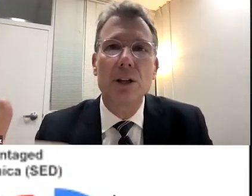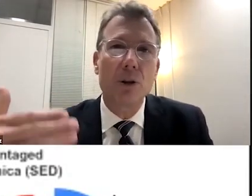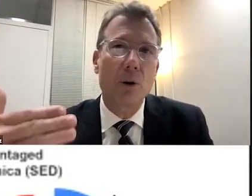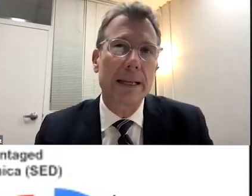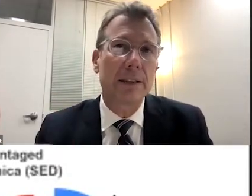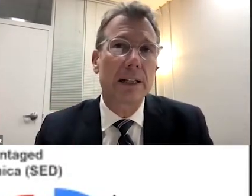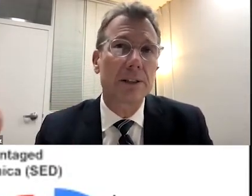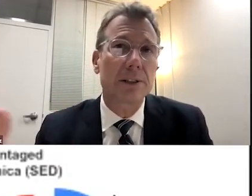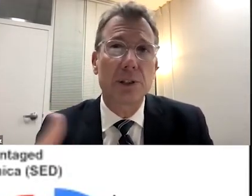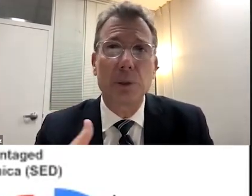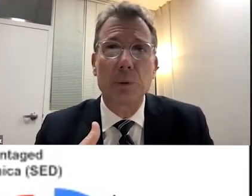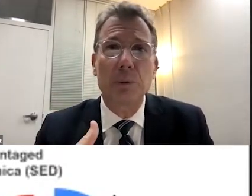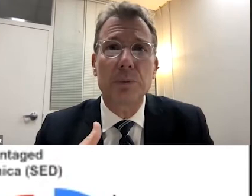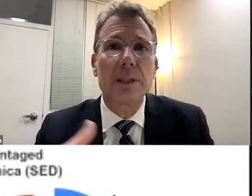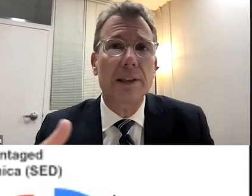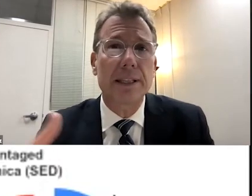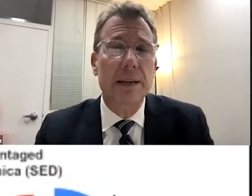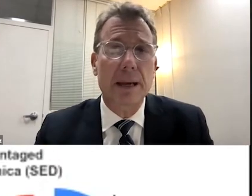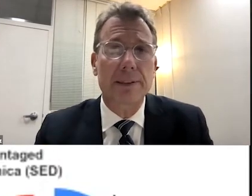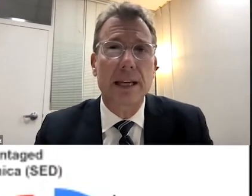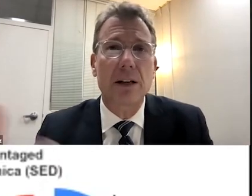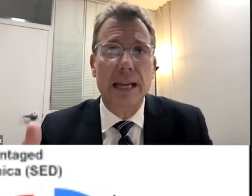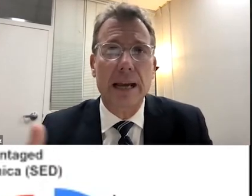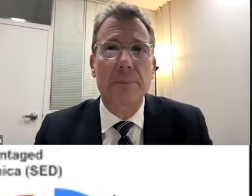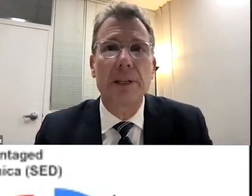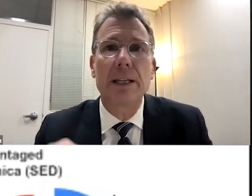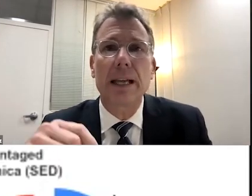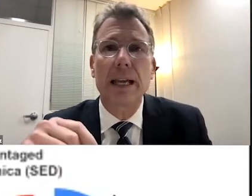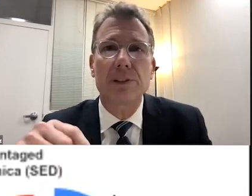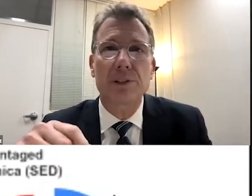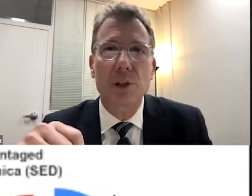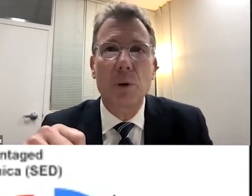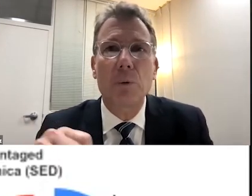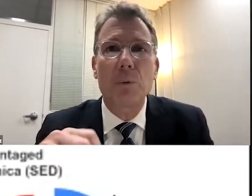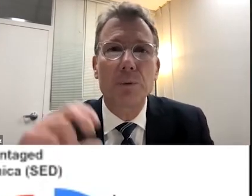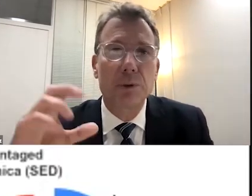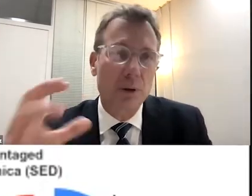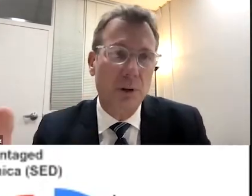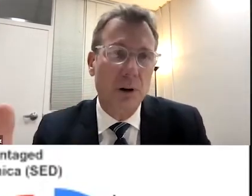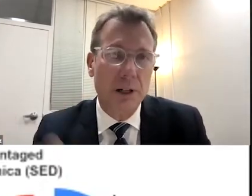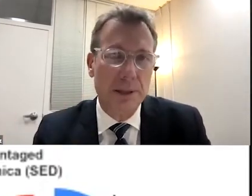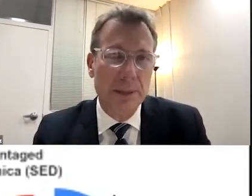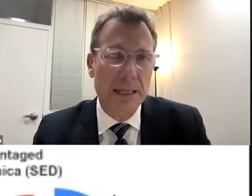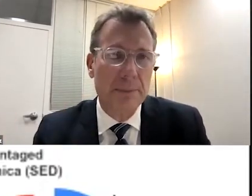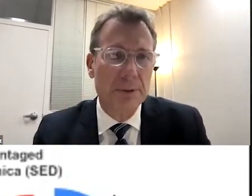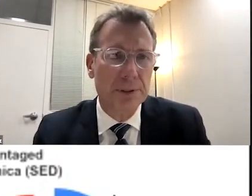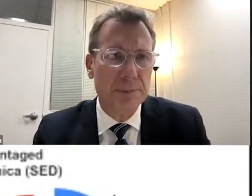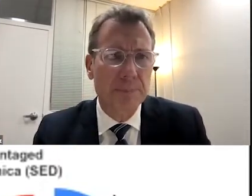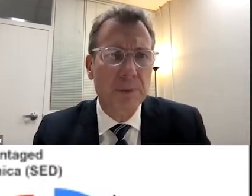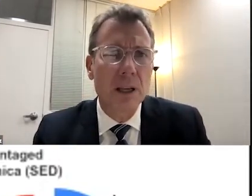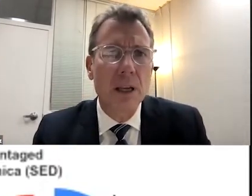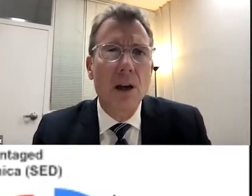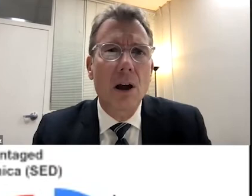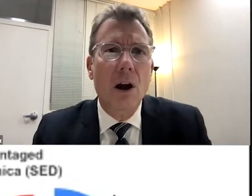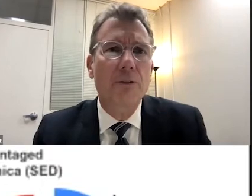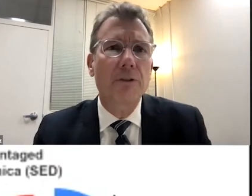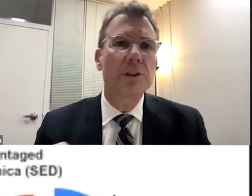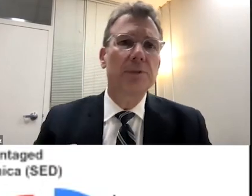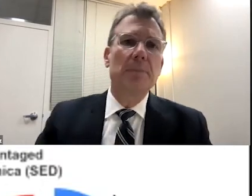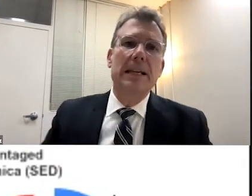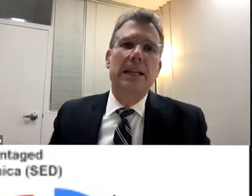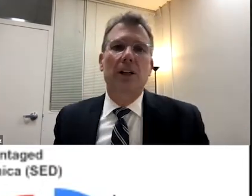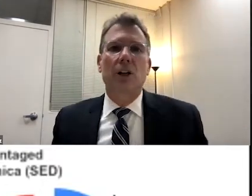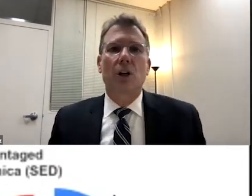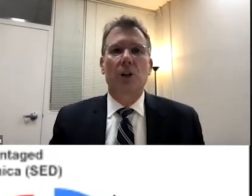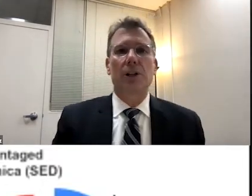in knowing little to nothing about the LCAP. And so those are our committee members. Our